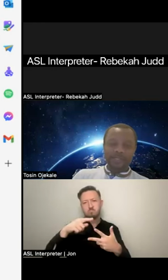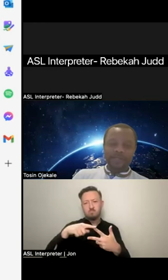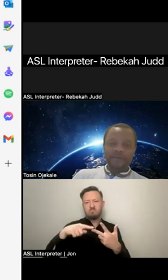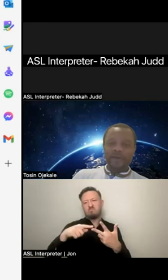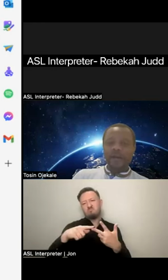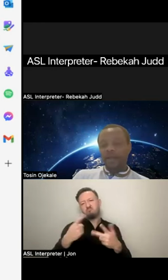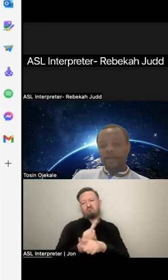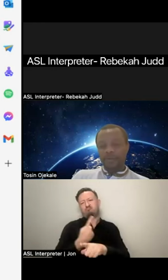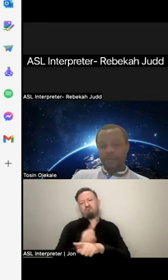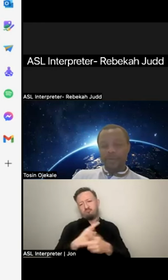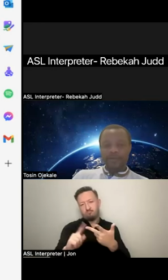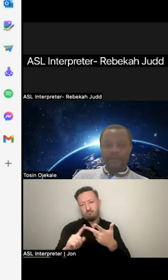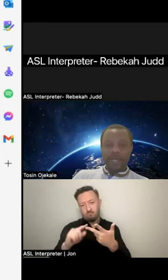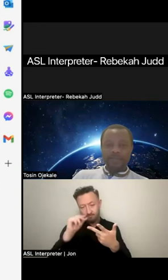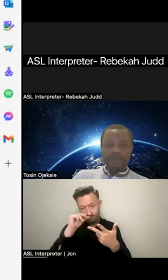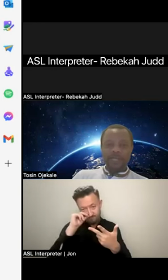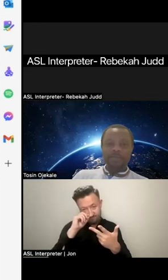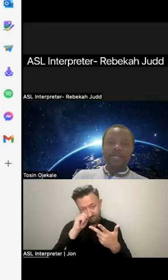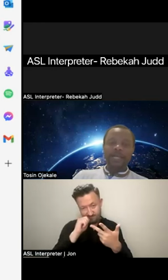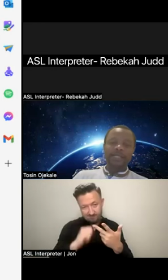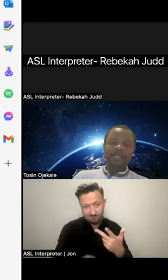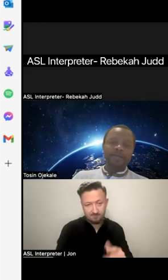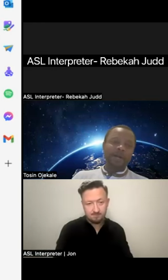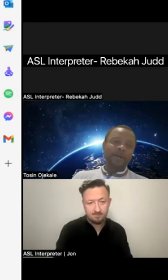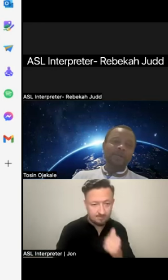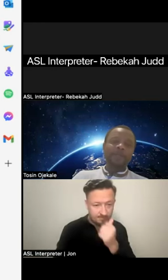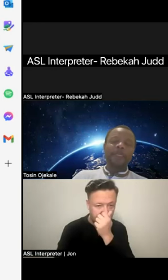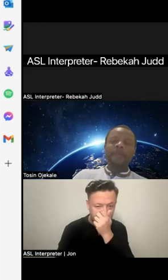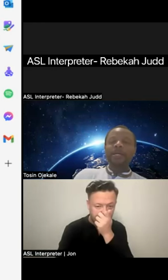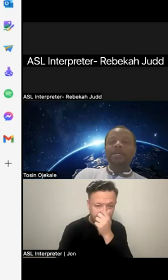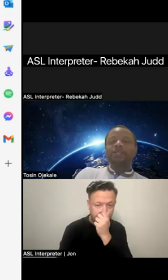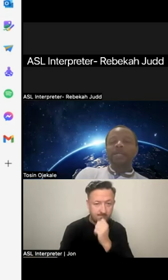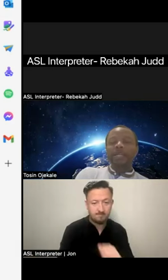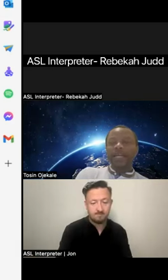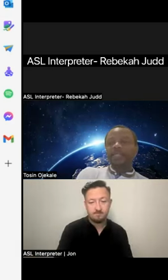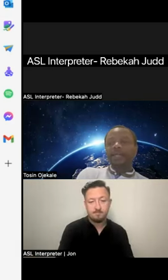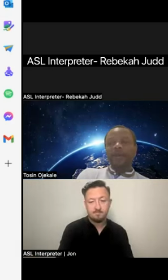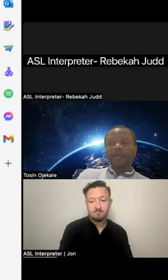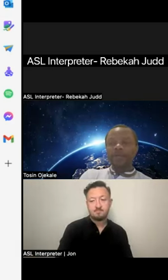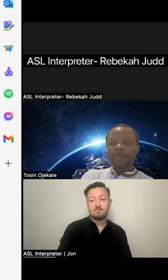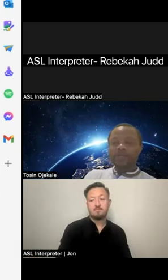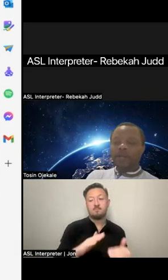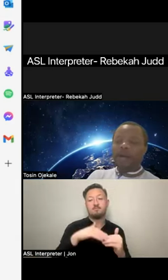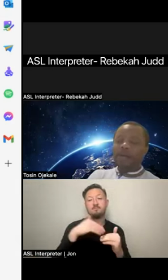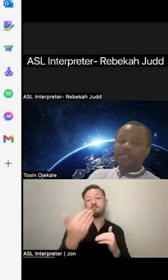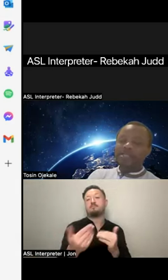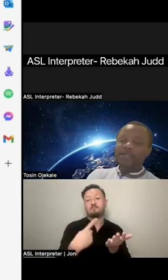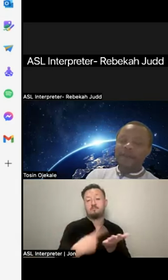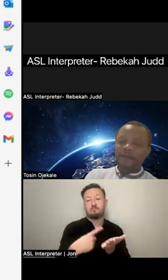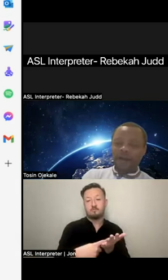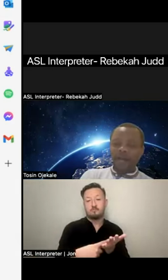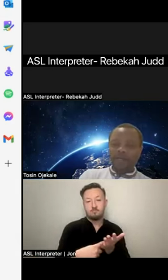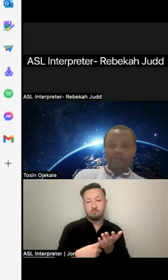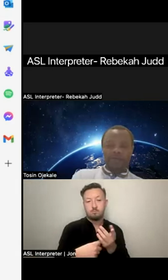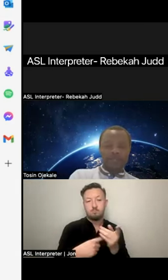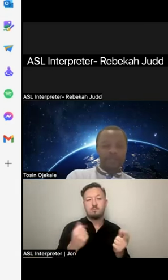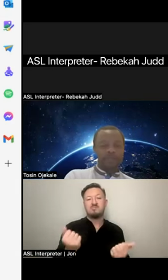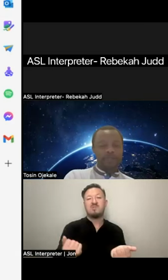resist fire. Okay, so that's what cable jacket is about. So the next thing we're going to talk about is